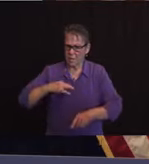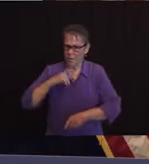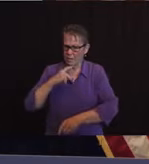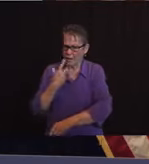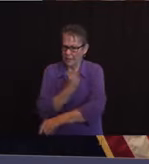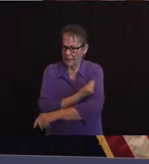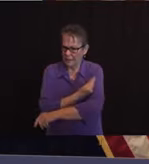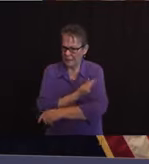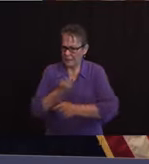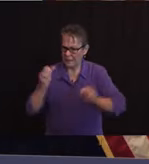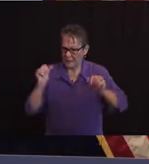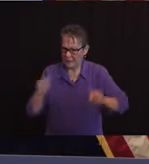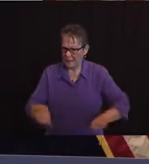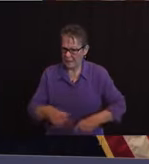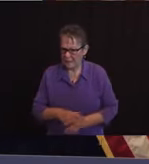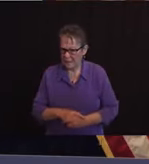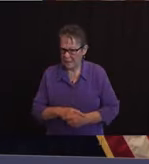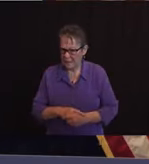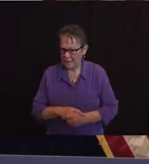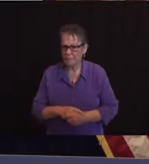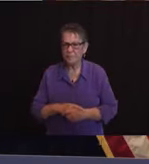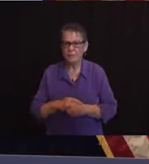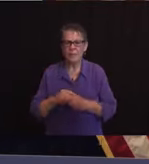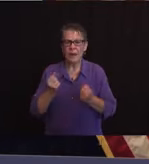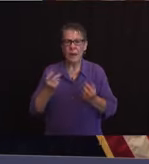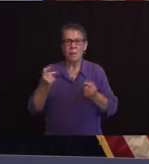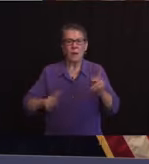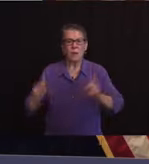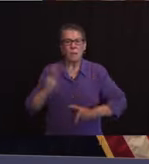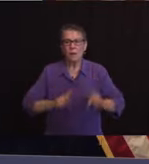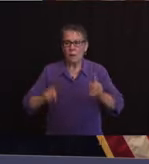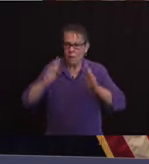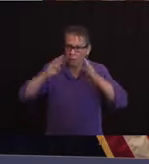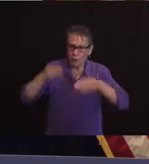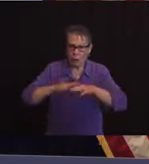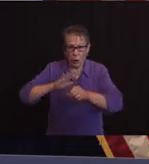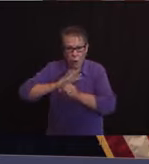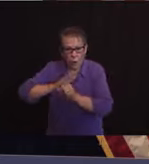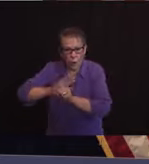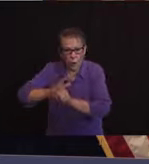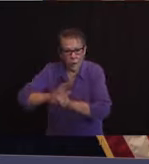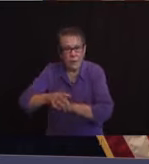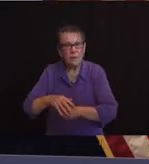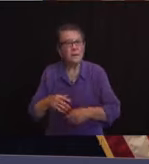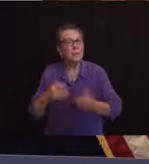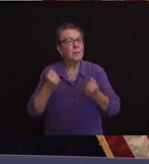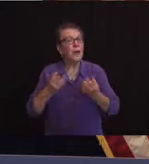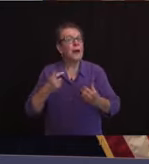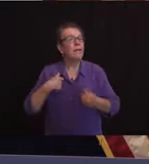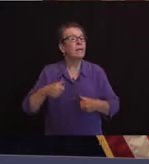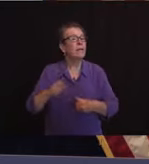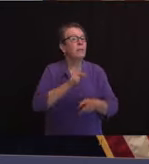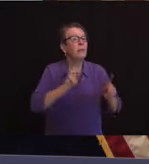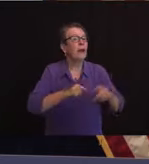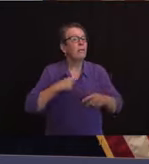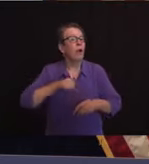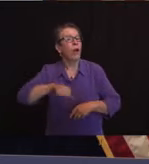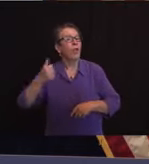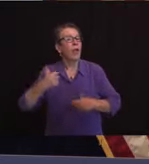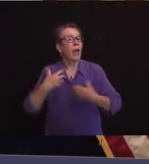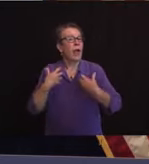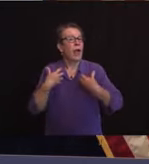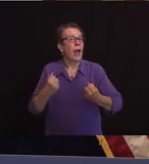health challenges as a result of this pandemic. Today, we are announcing a new initiative to address a